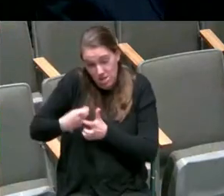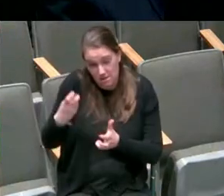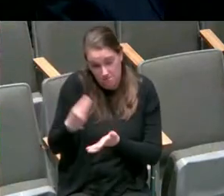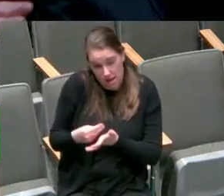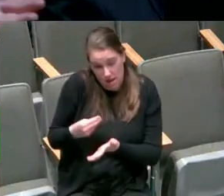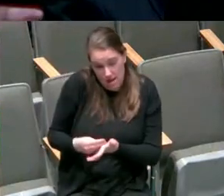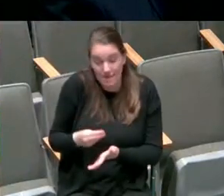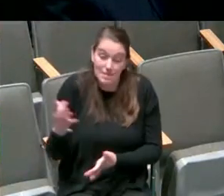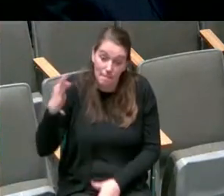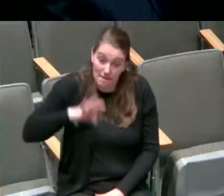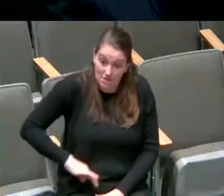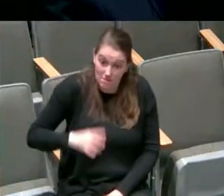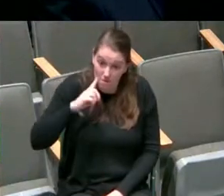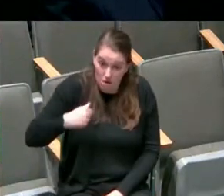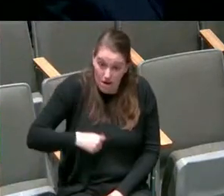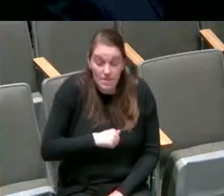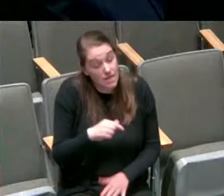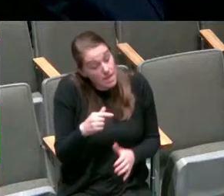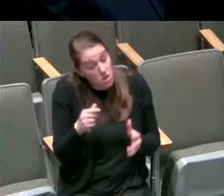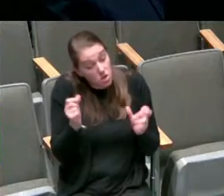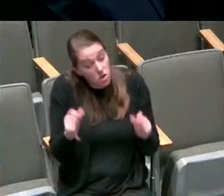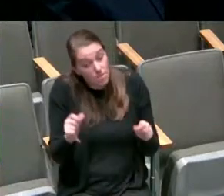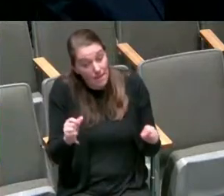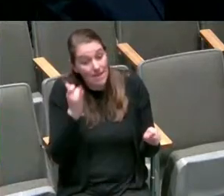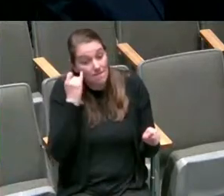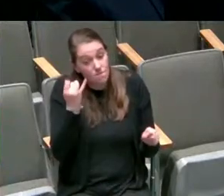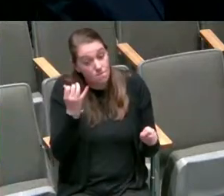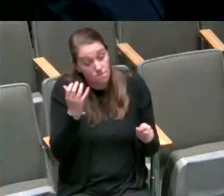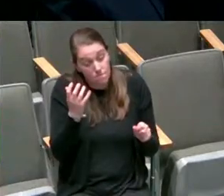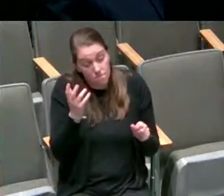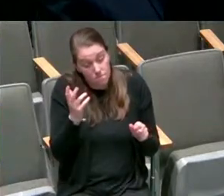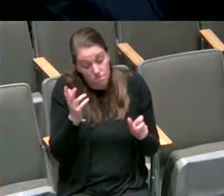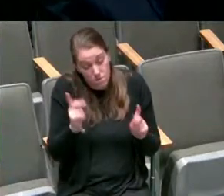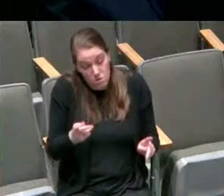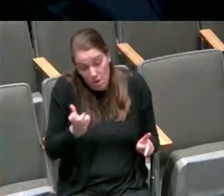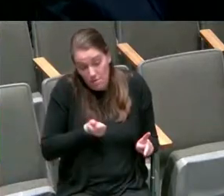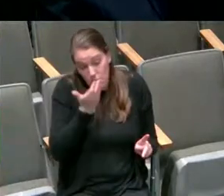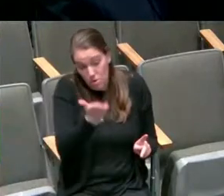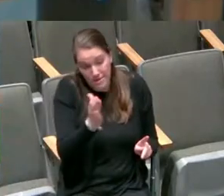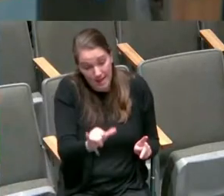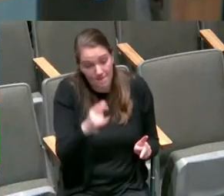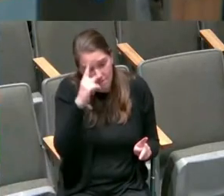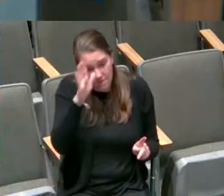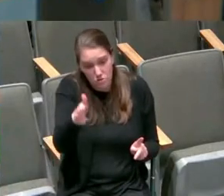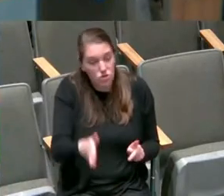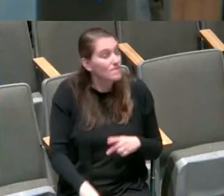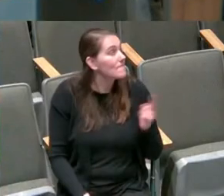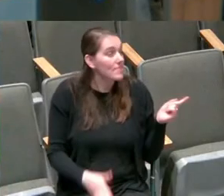to us so but it could be an option if someone wanted to propose that in the future okay